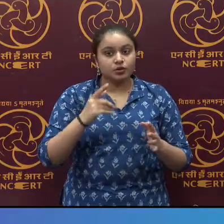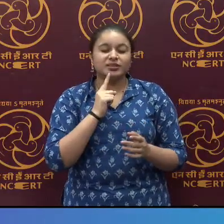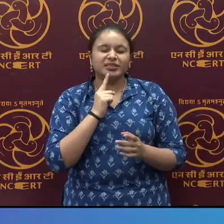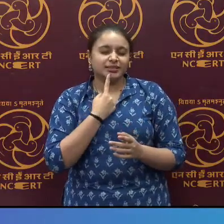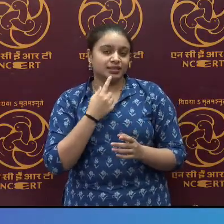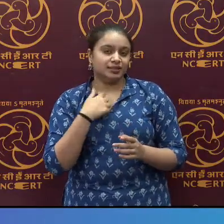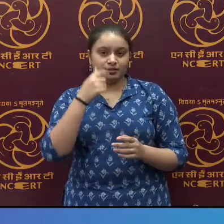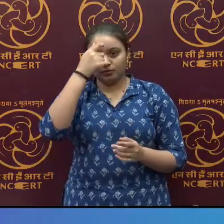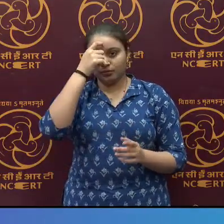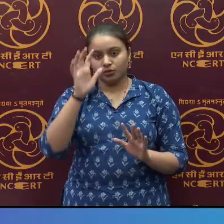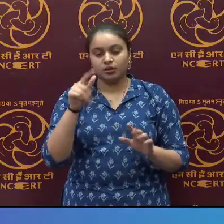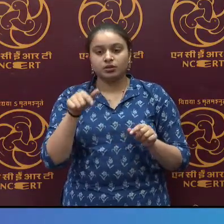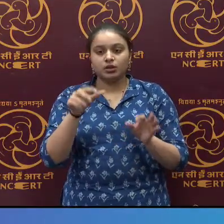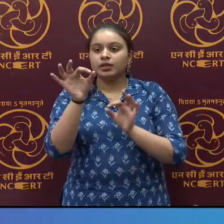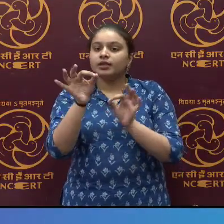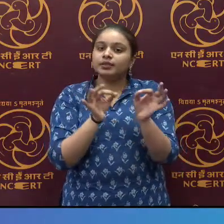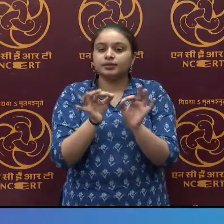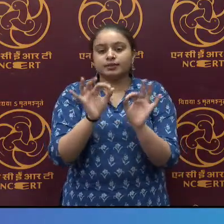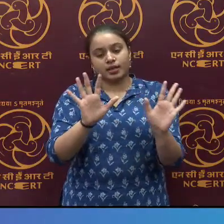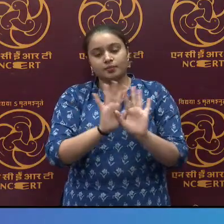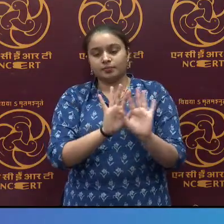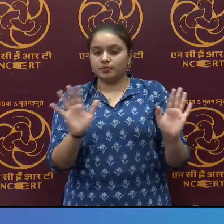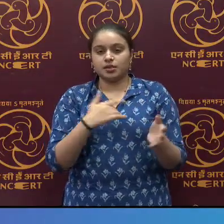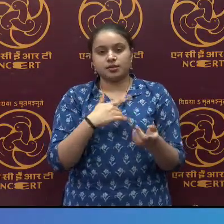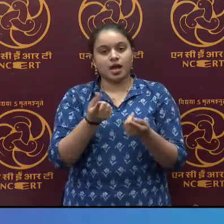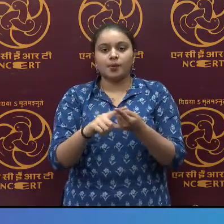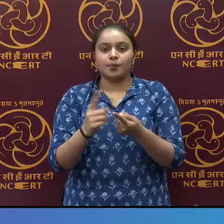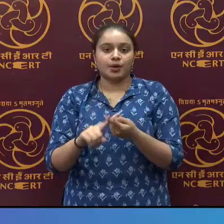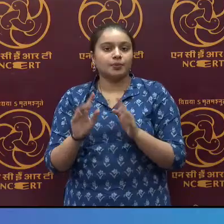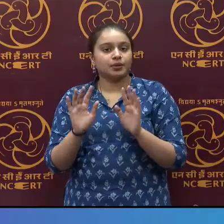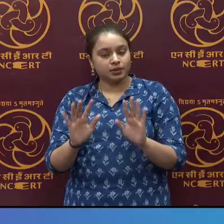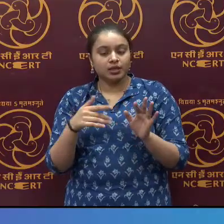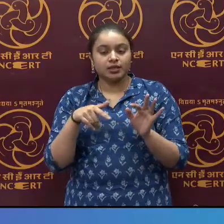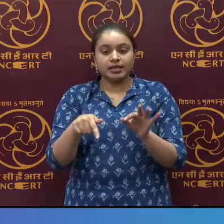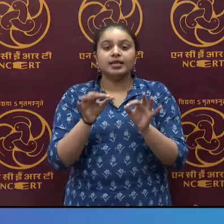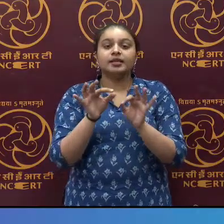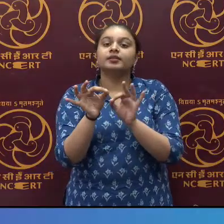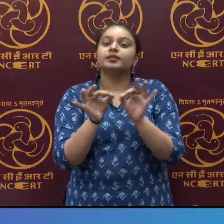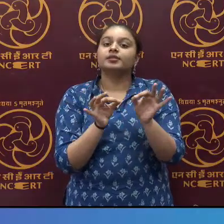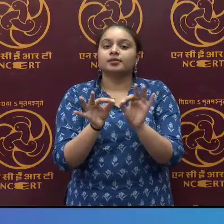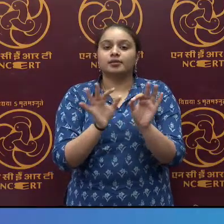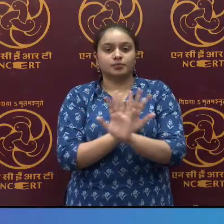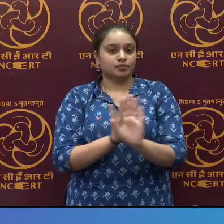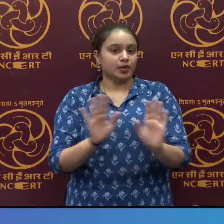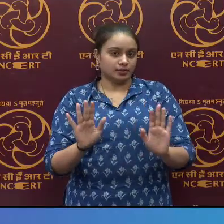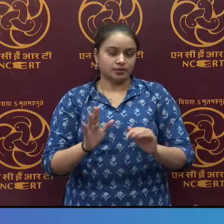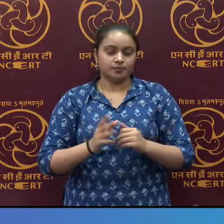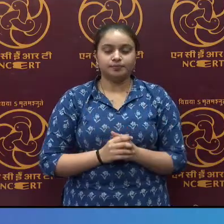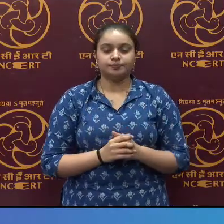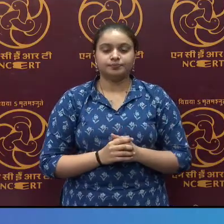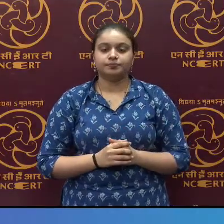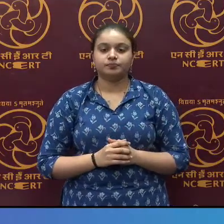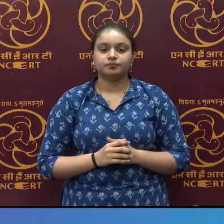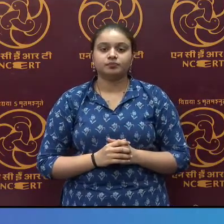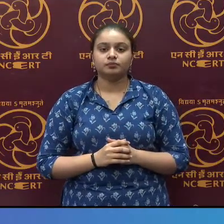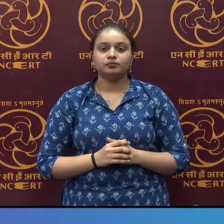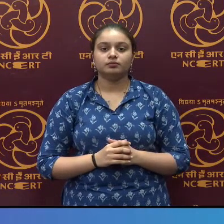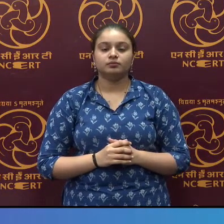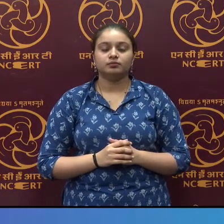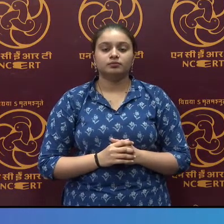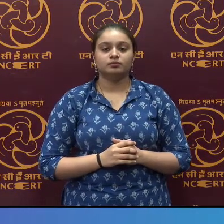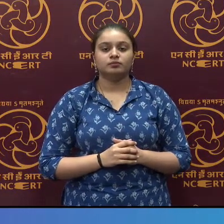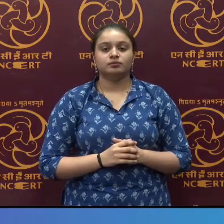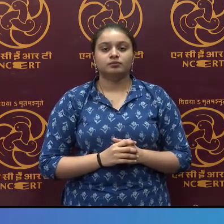So I'll just describe this is what is happening around me. So this is a description piece that happens.